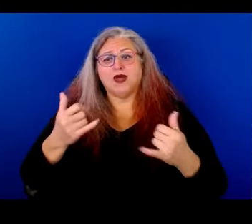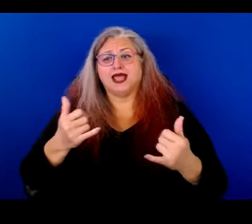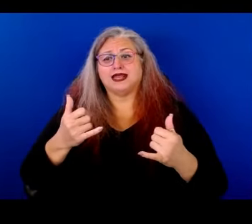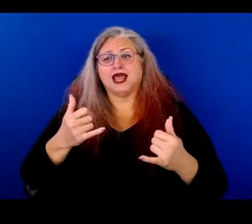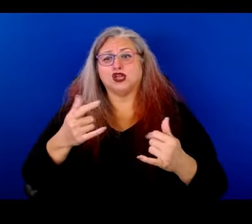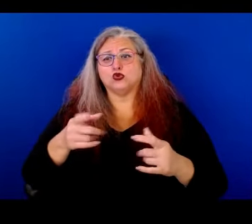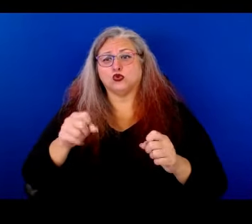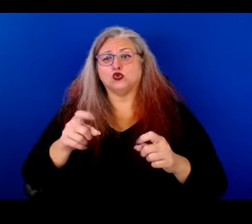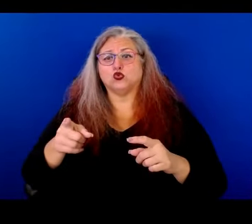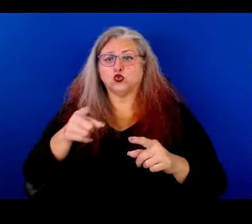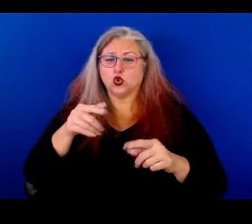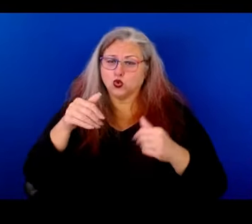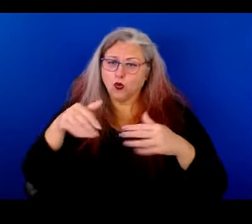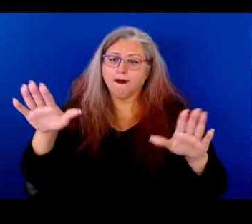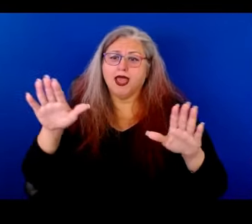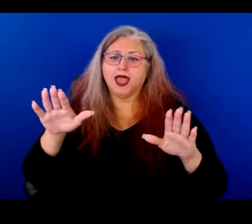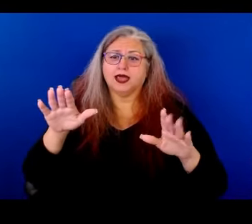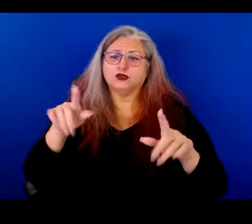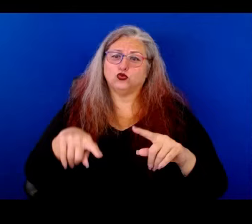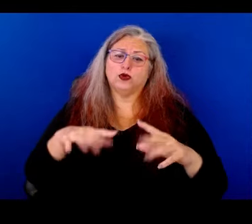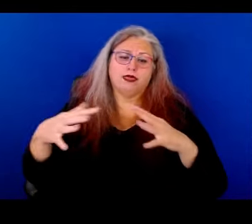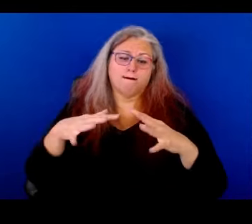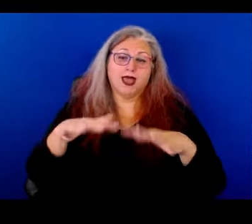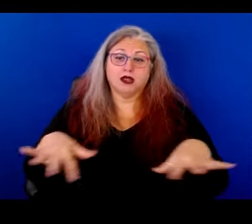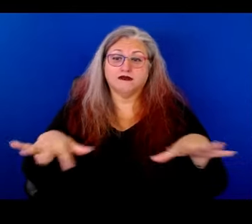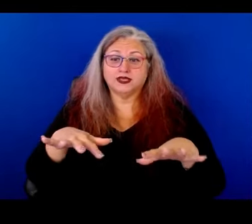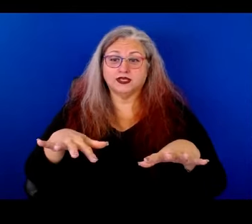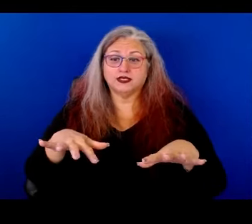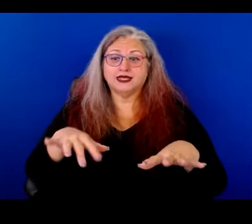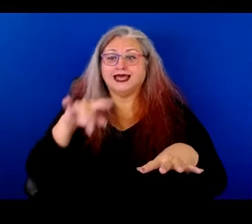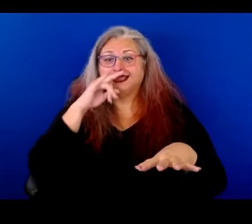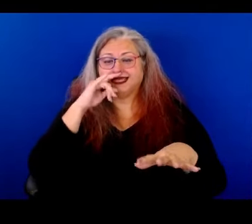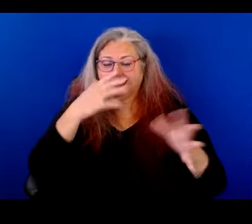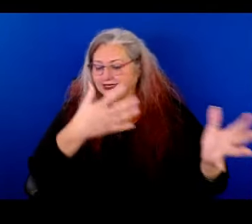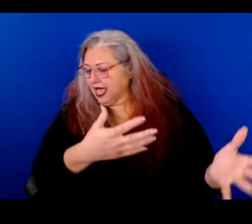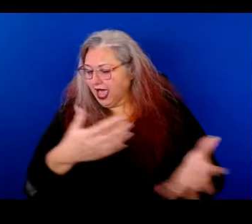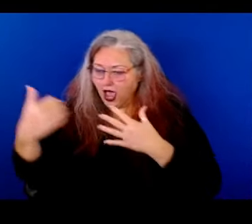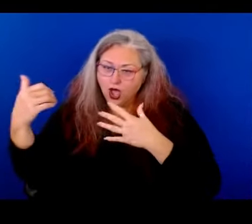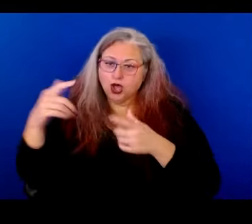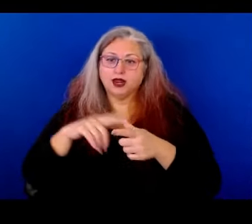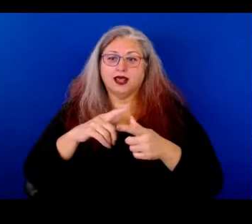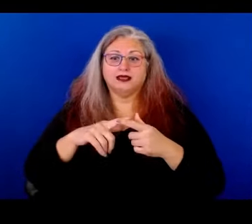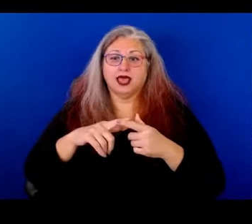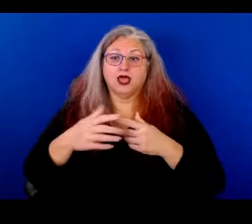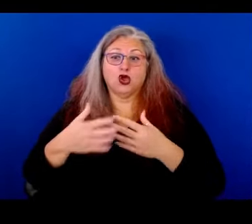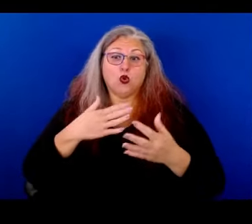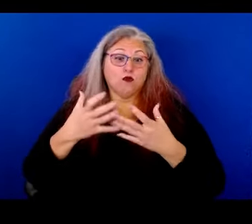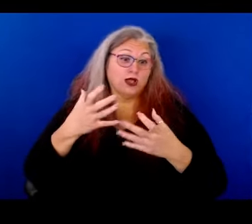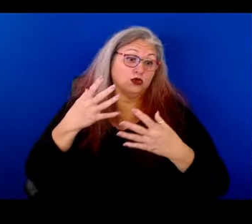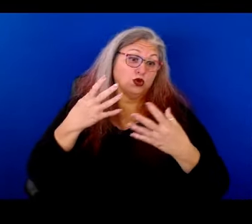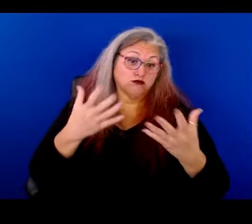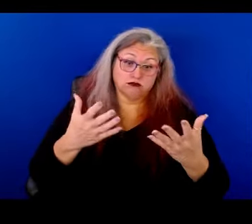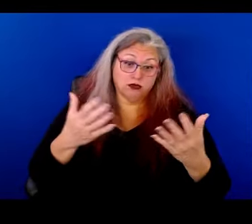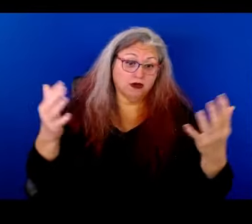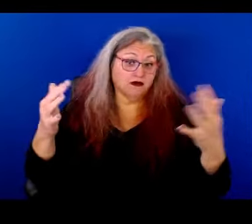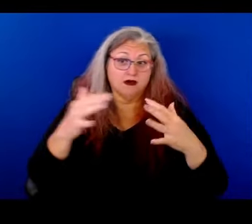At this point, I want you all to go back to like the battlefields and get the kids out. And then, like, whoever wants to go and